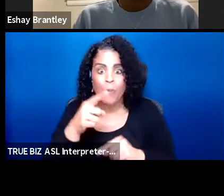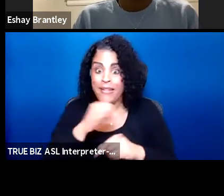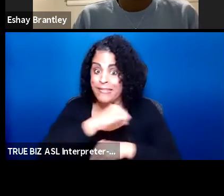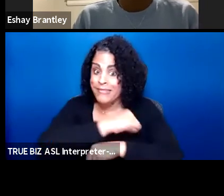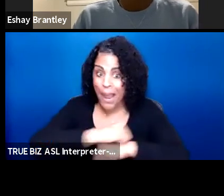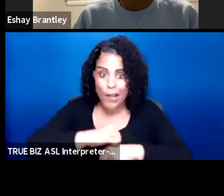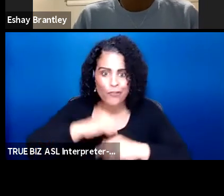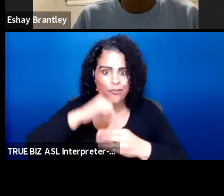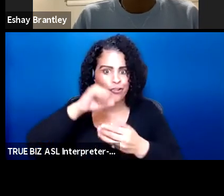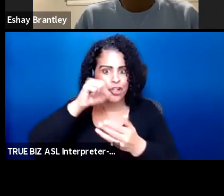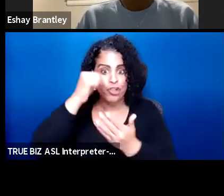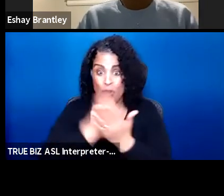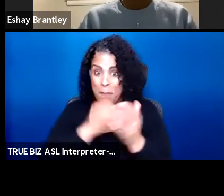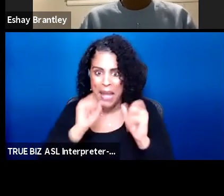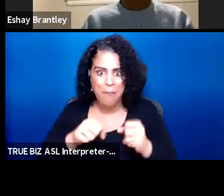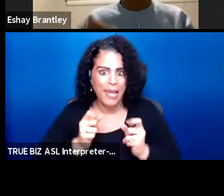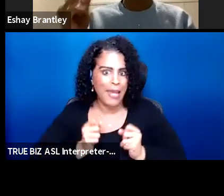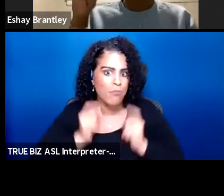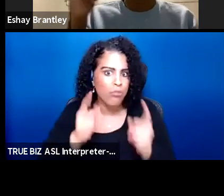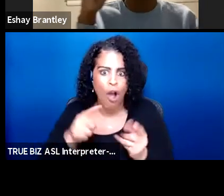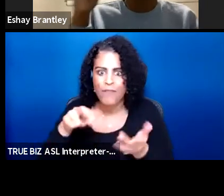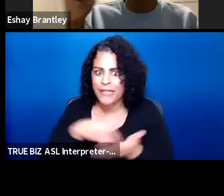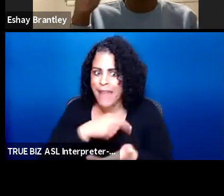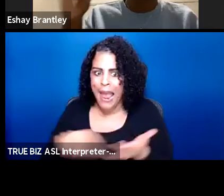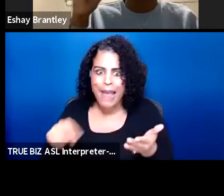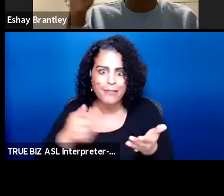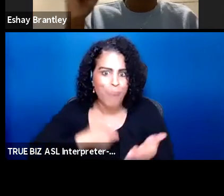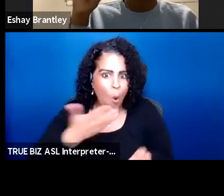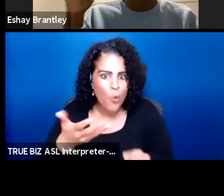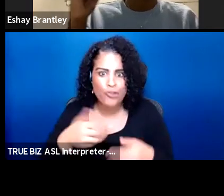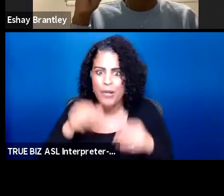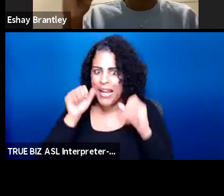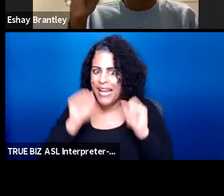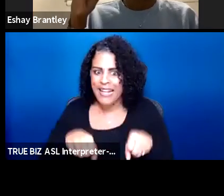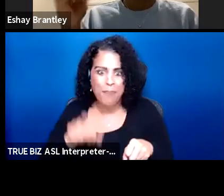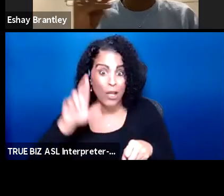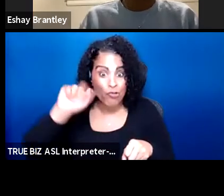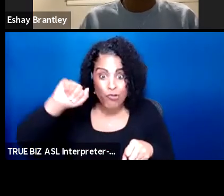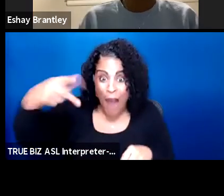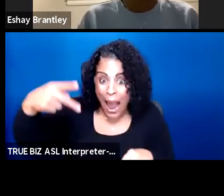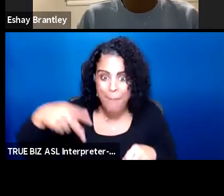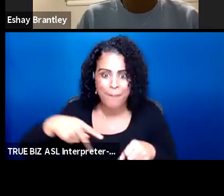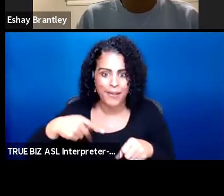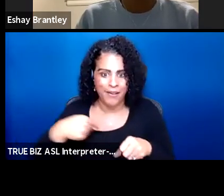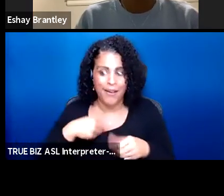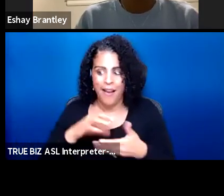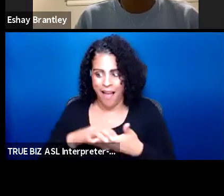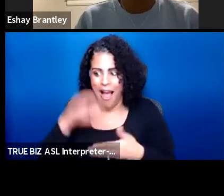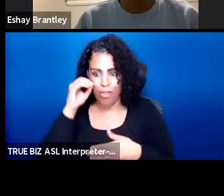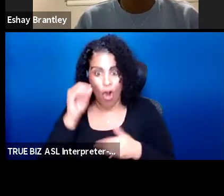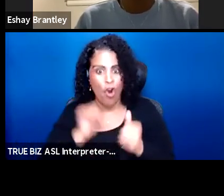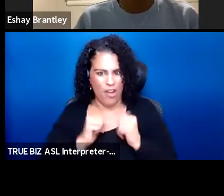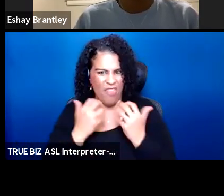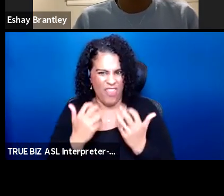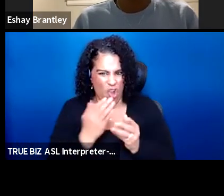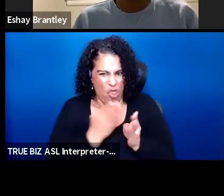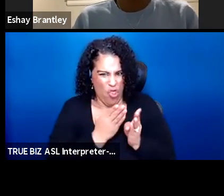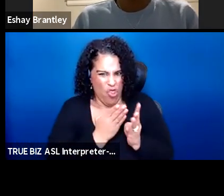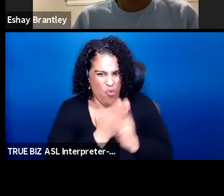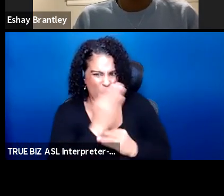it could be improv, it could be dance, you know, it could be rap. I learned theater through that, you